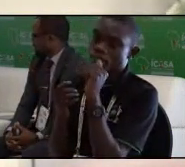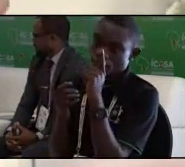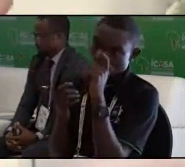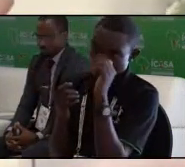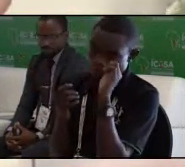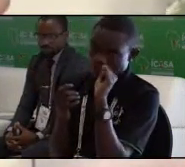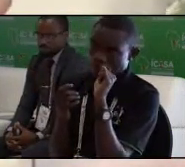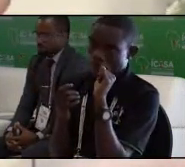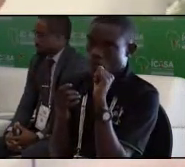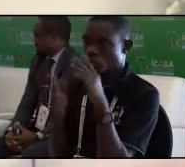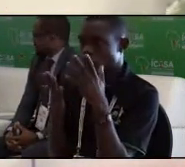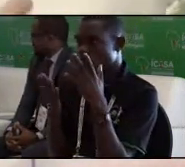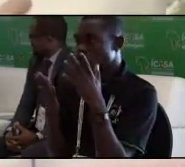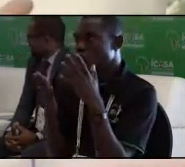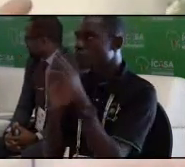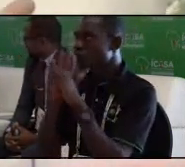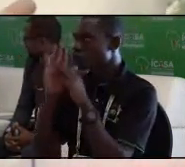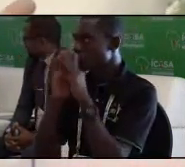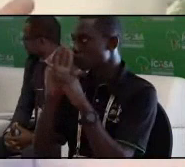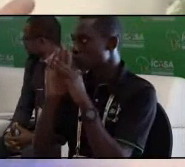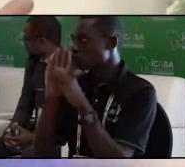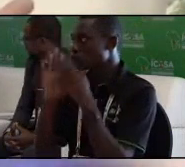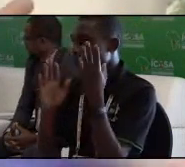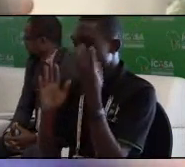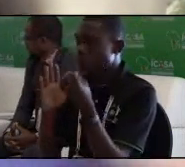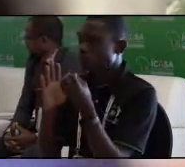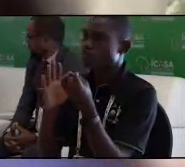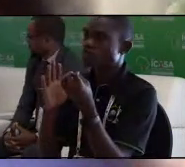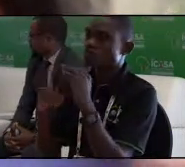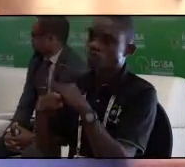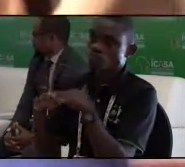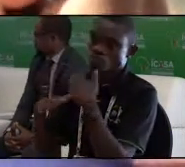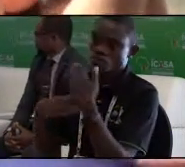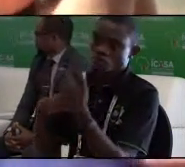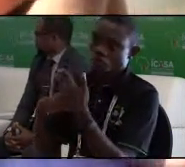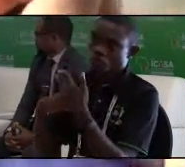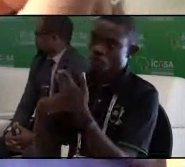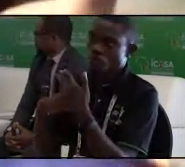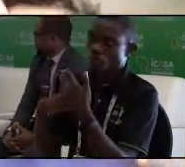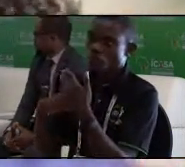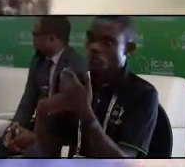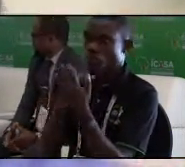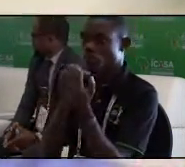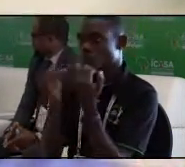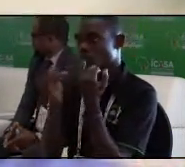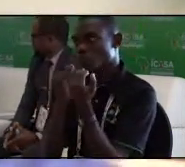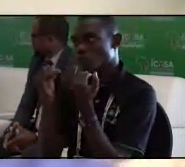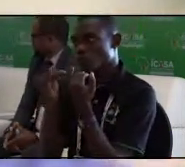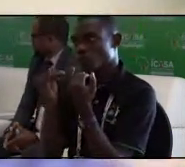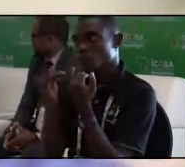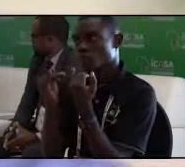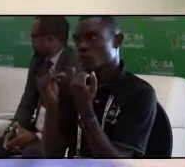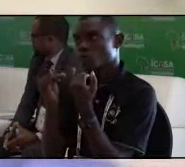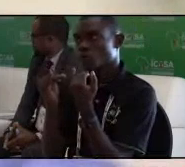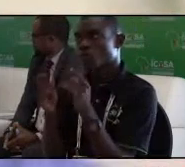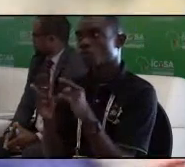what were the major key policy and regulatory and structural barriers to overcome to introduce the blood-based